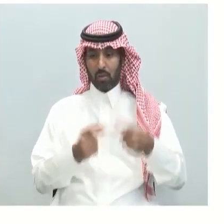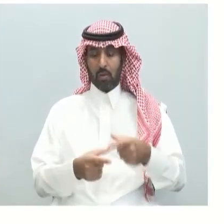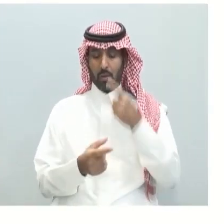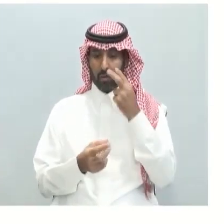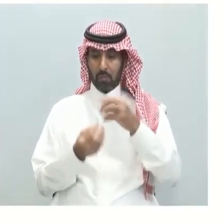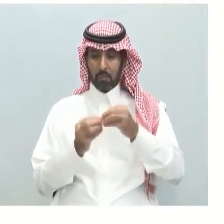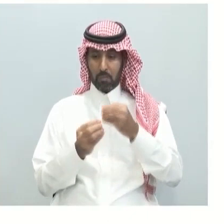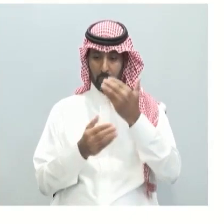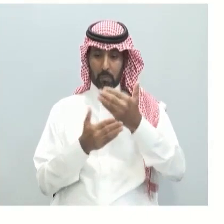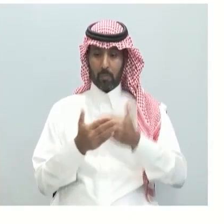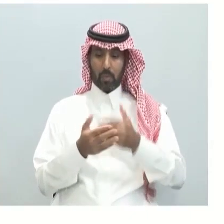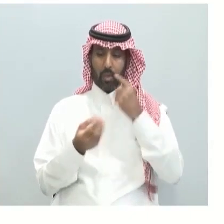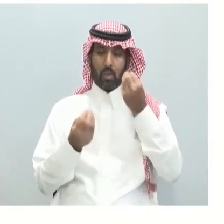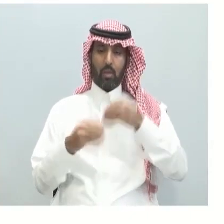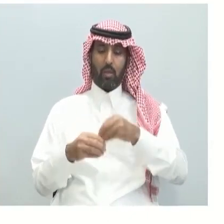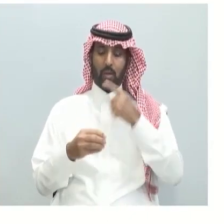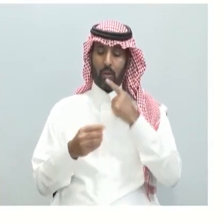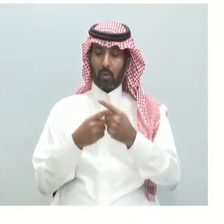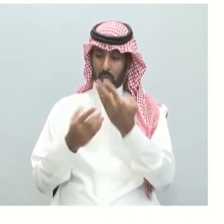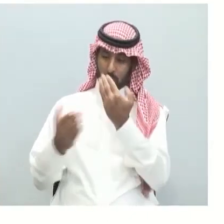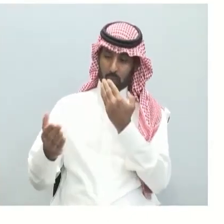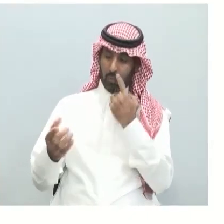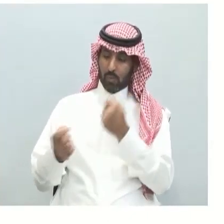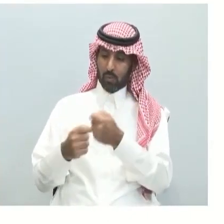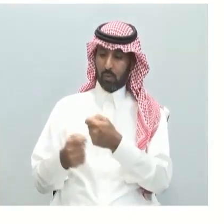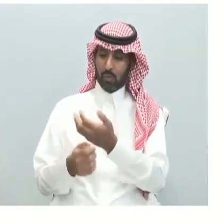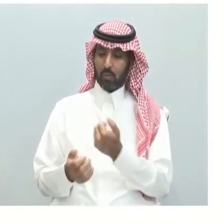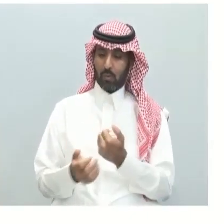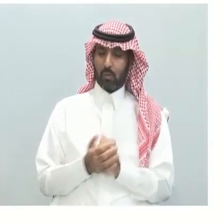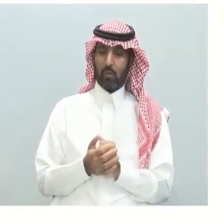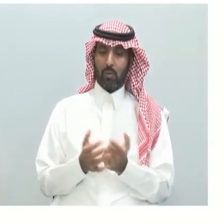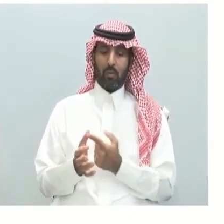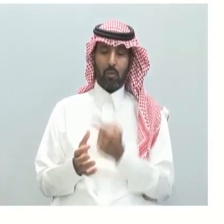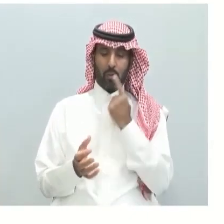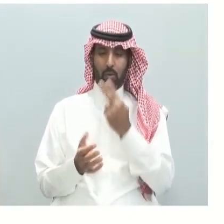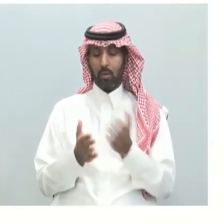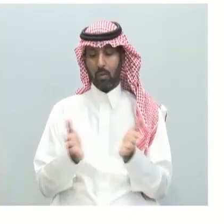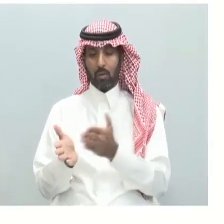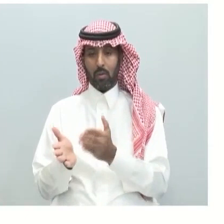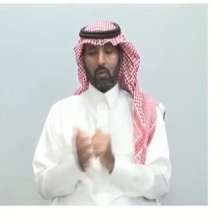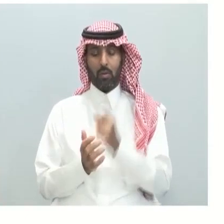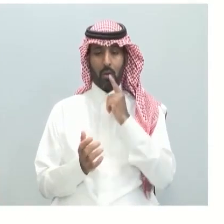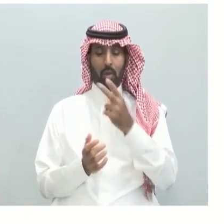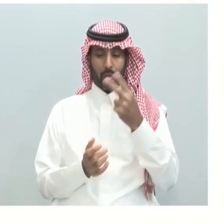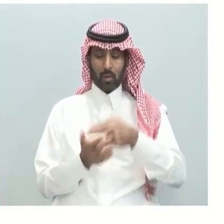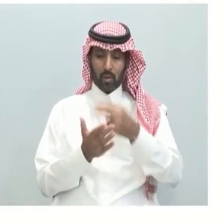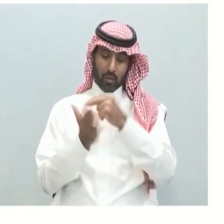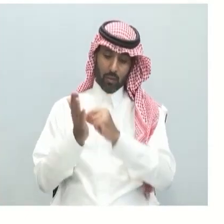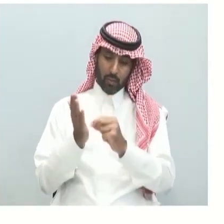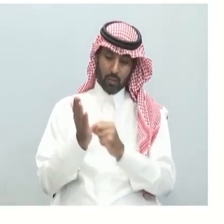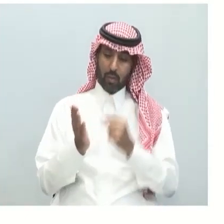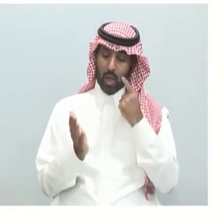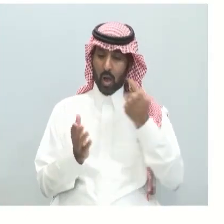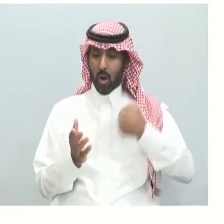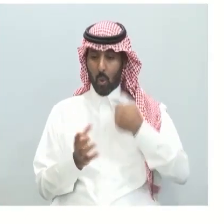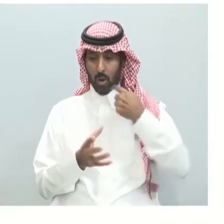colorful lids, and a lot more, have a magnetic effect on buyers. We, on the other hand, have to label and fill our own